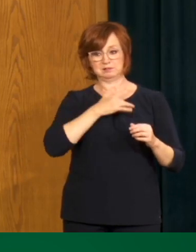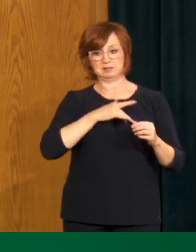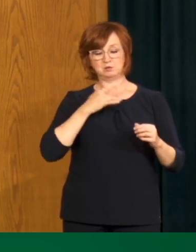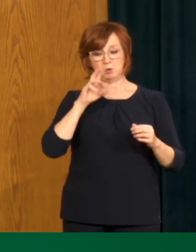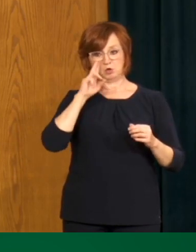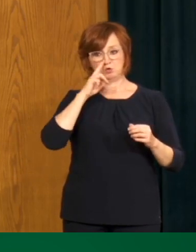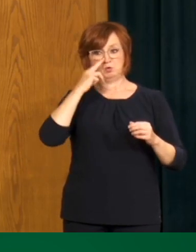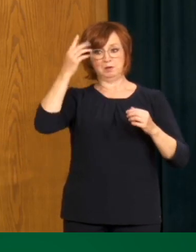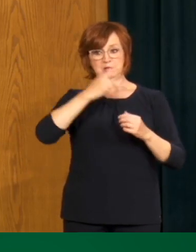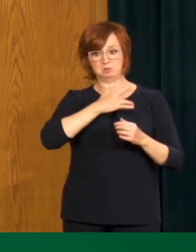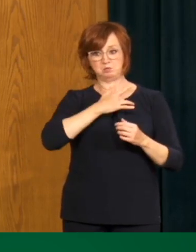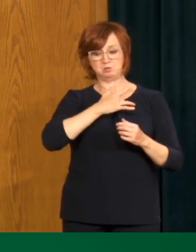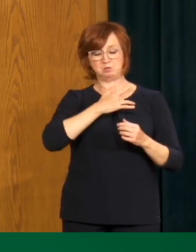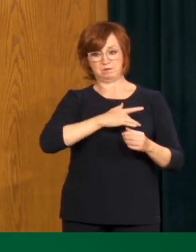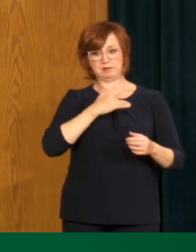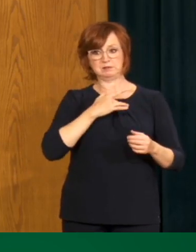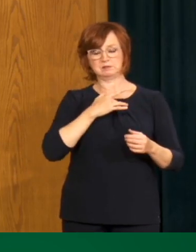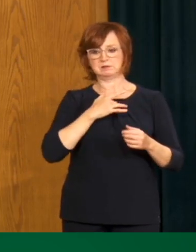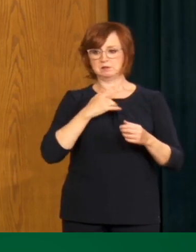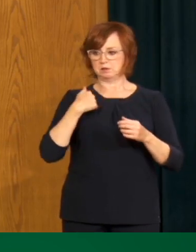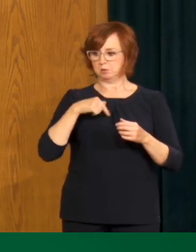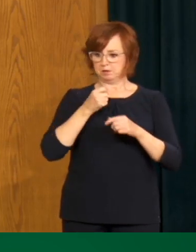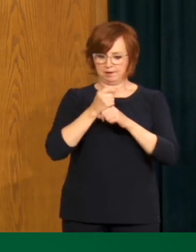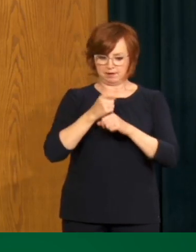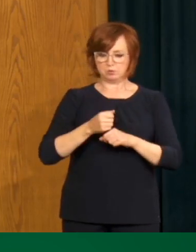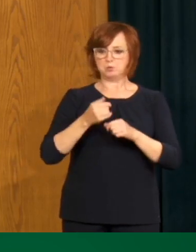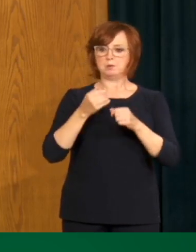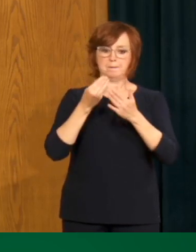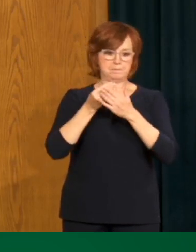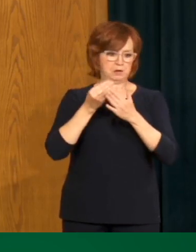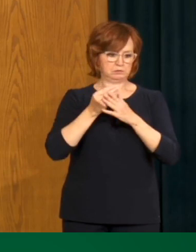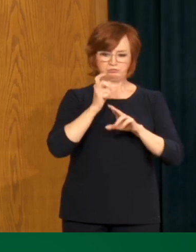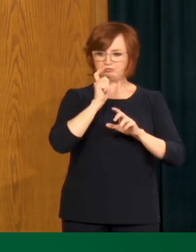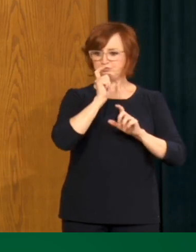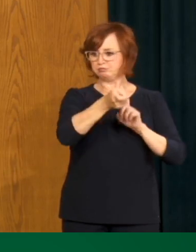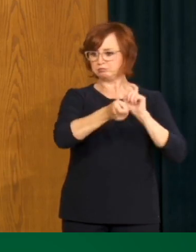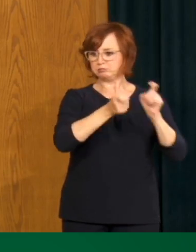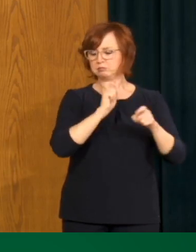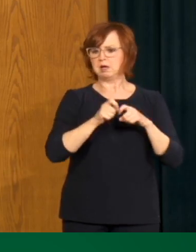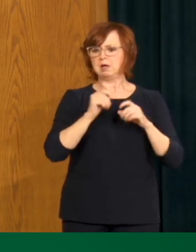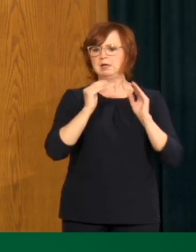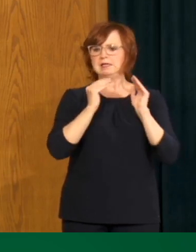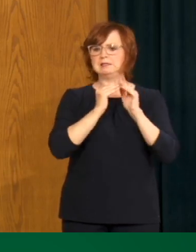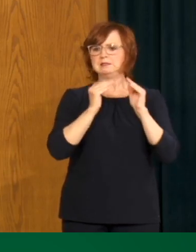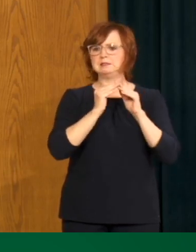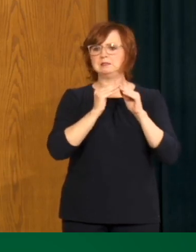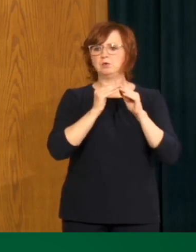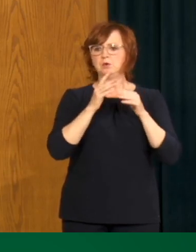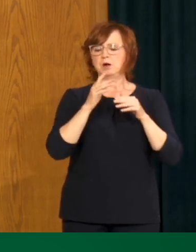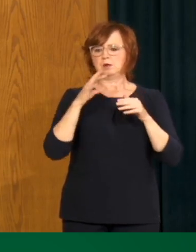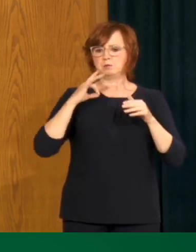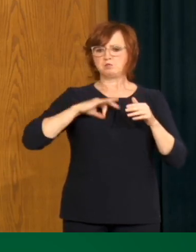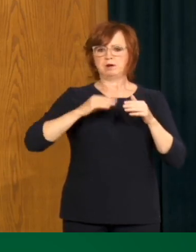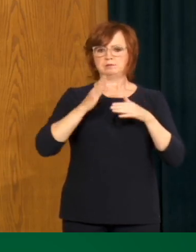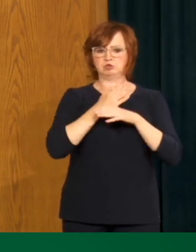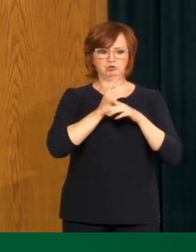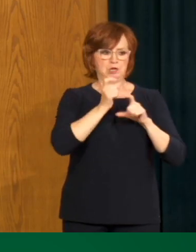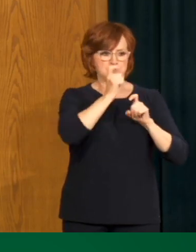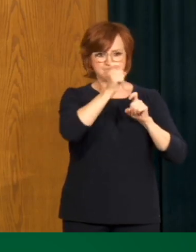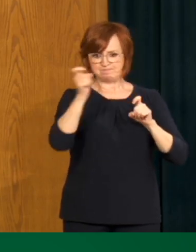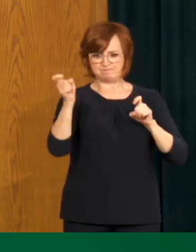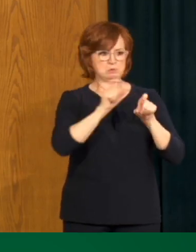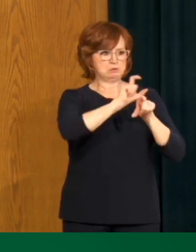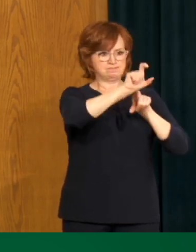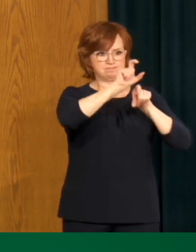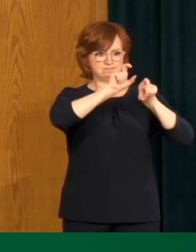that we have provided annual sustainable funding in municipal revenue sharing that occurs nowhere else in Canada, and even